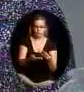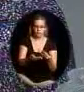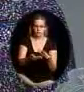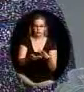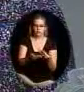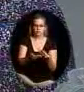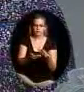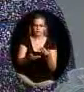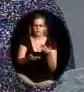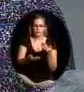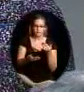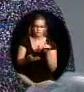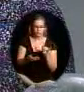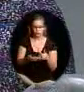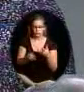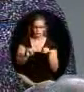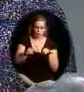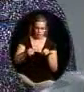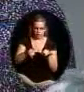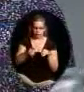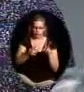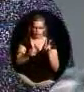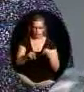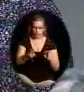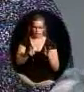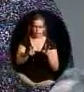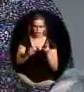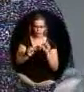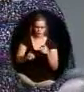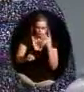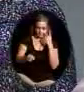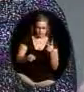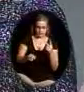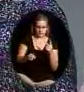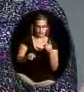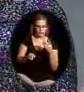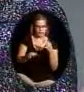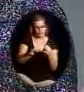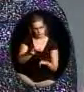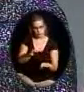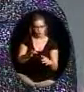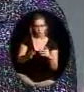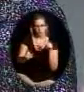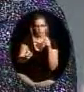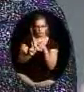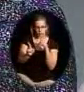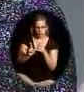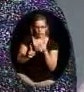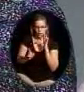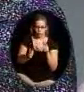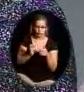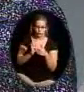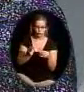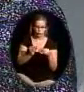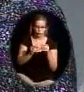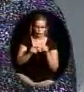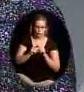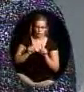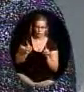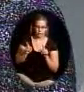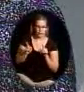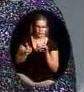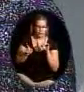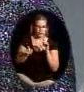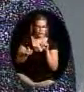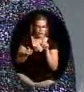measures at a glance. You can see we've also listed our targets, and in a minute I'll share with you some additional data. The data on our card is